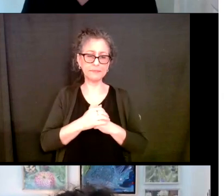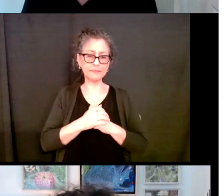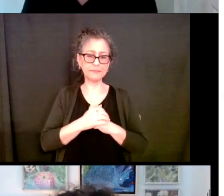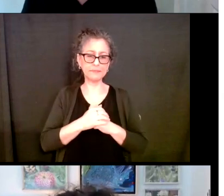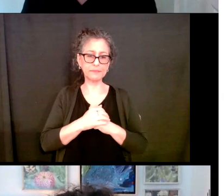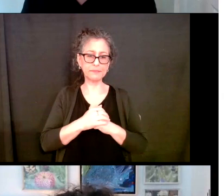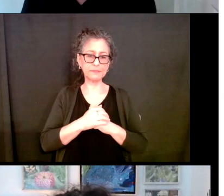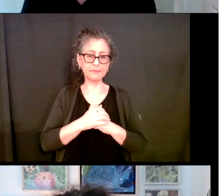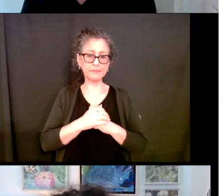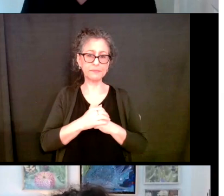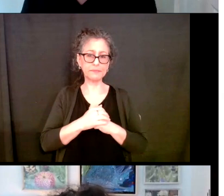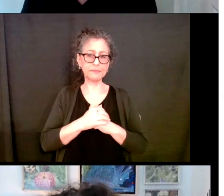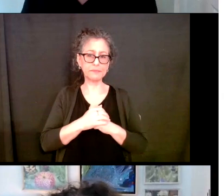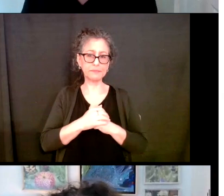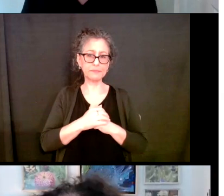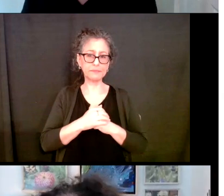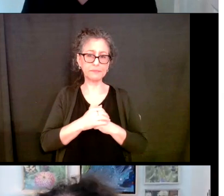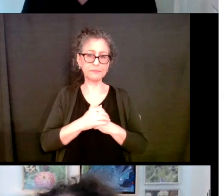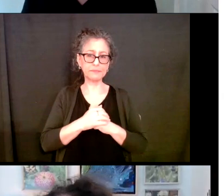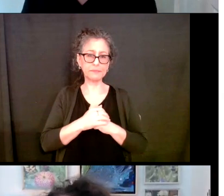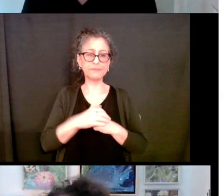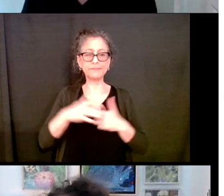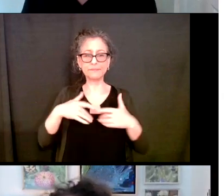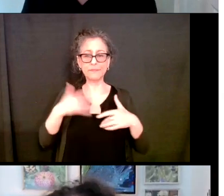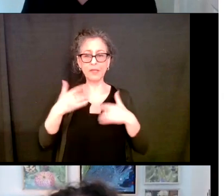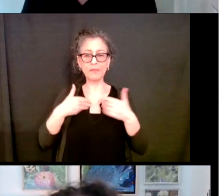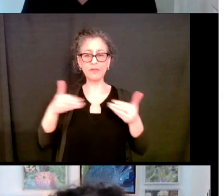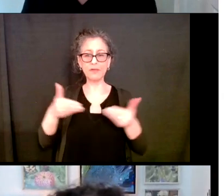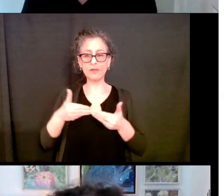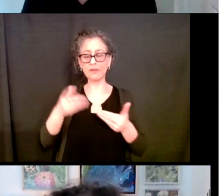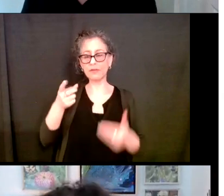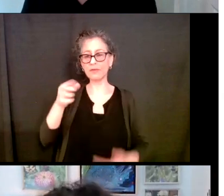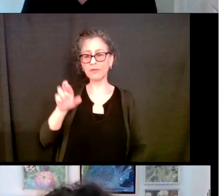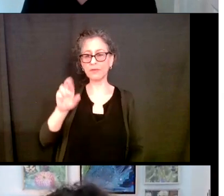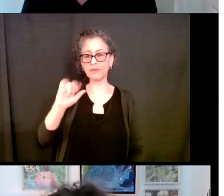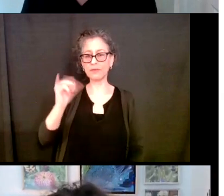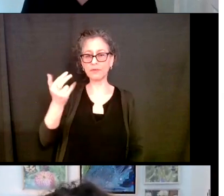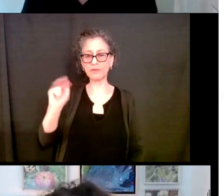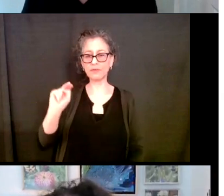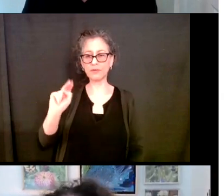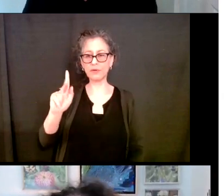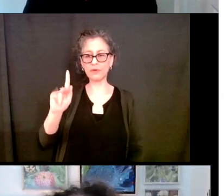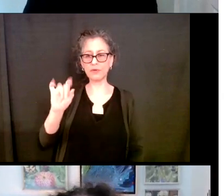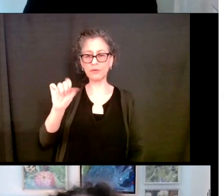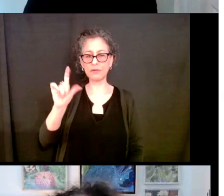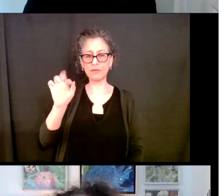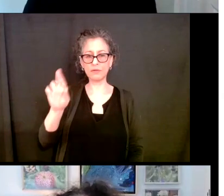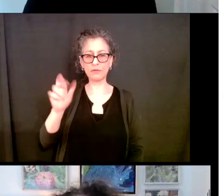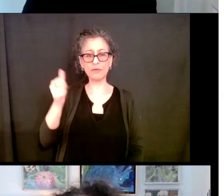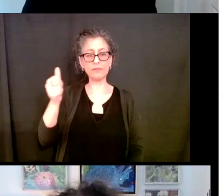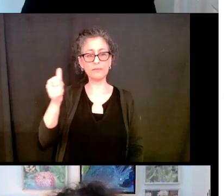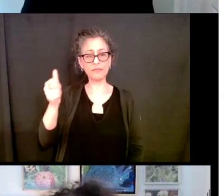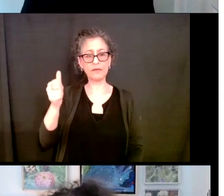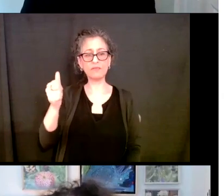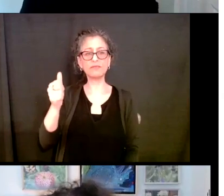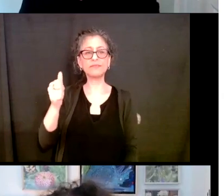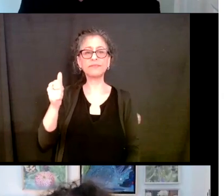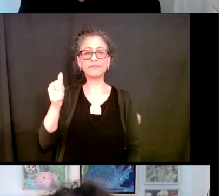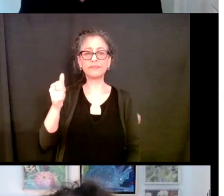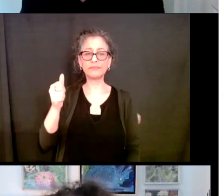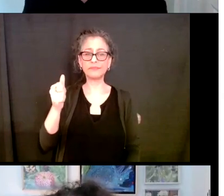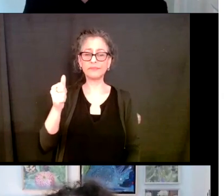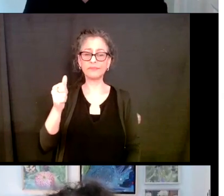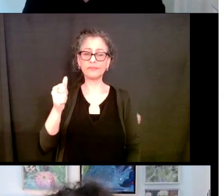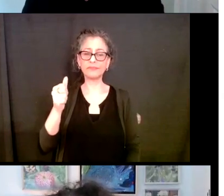I'm excited to introduce Dr. John Keesler. Dr. Keesler is an